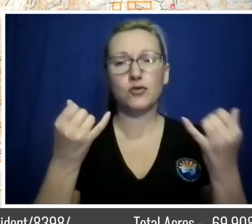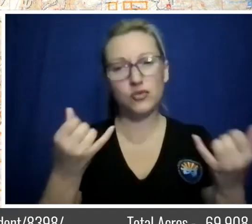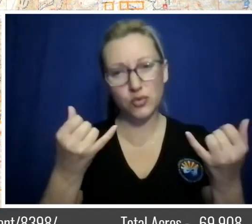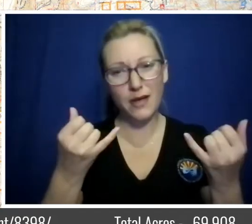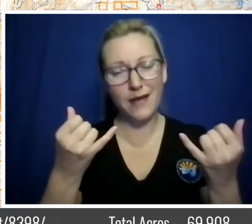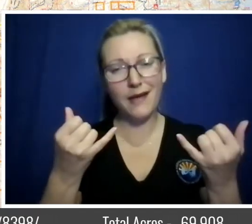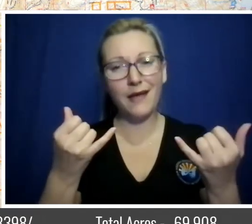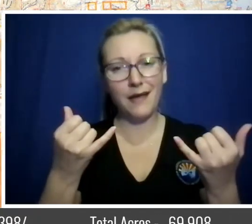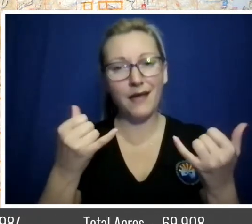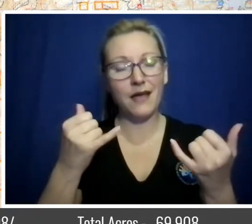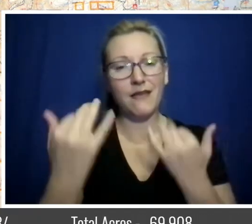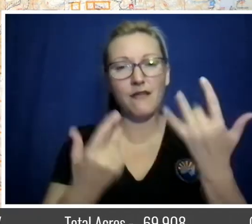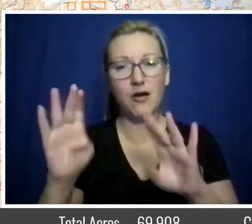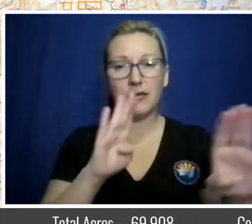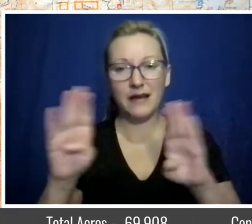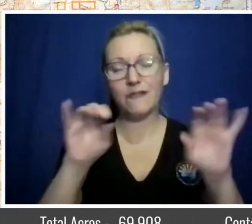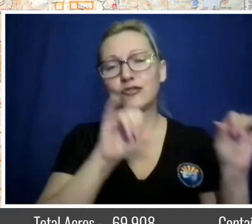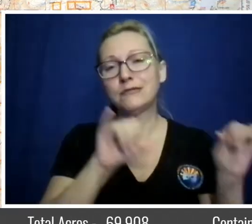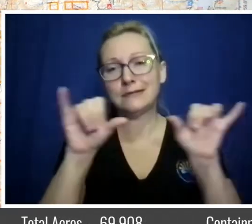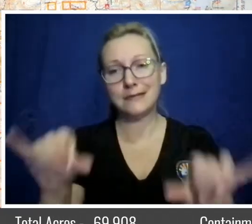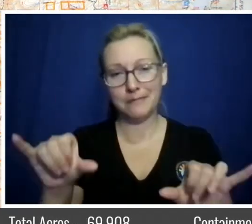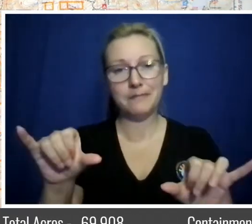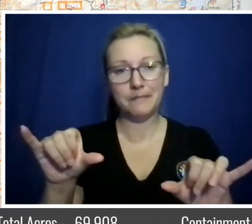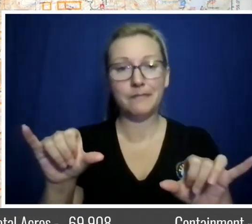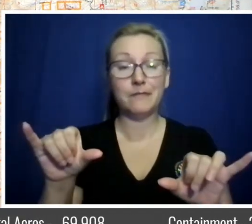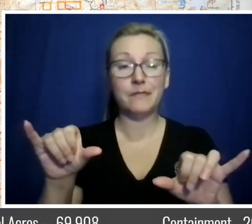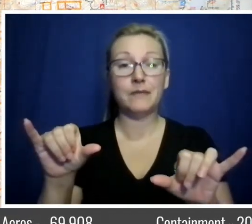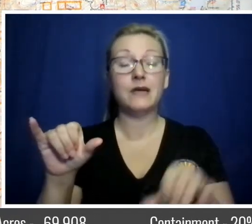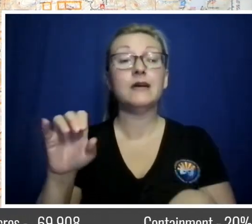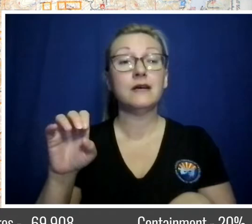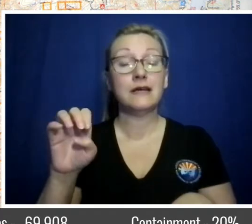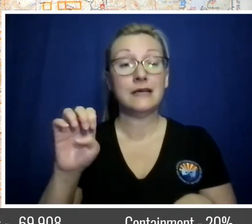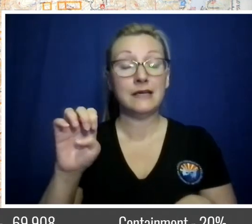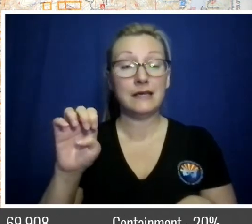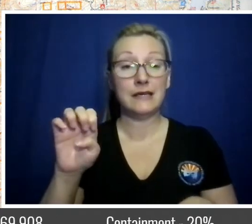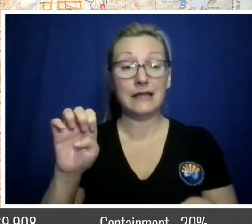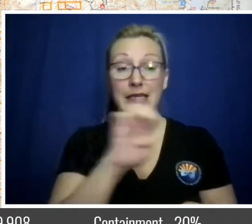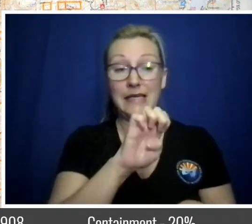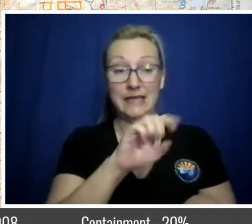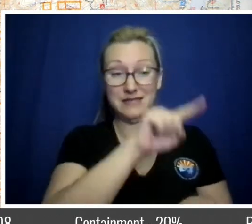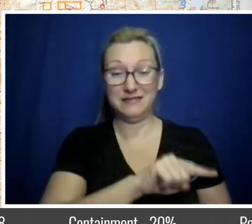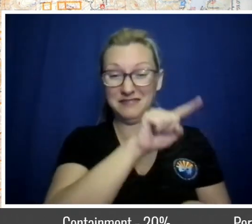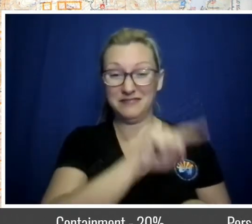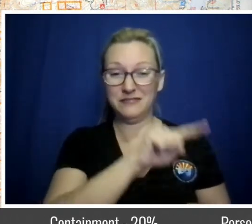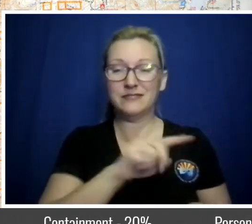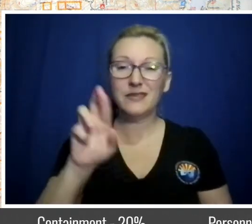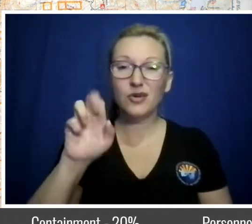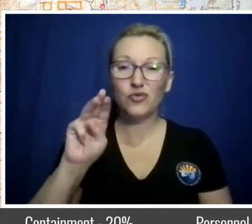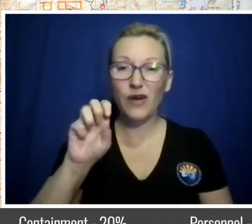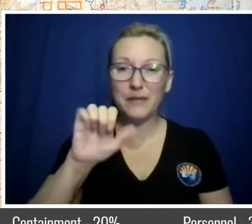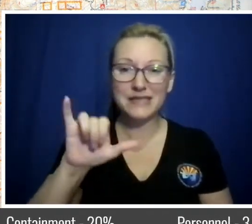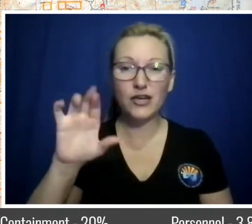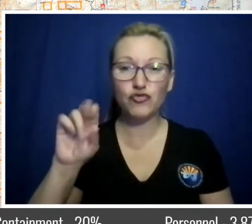last few days where this central portion of the fire on the east near, say, Ramsey Crossing and the middle fork of the American